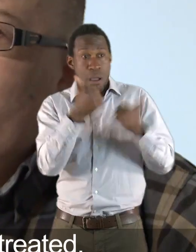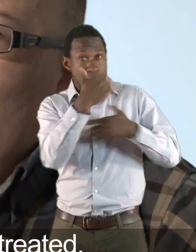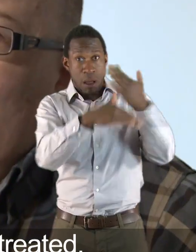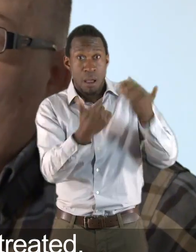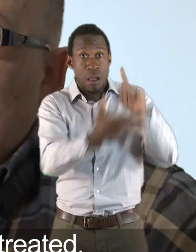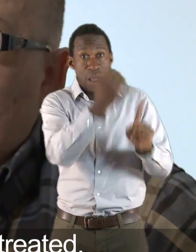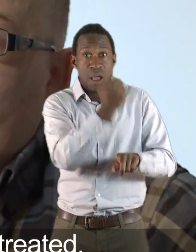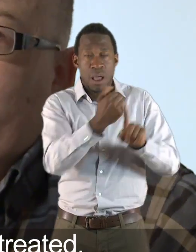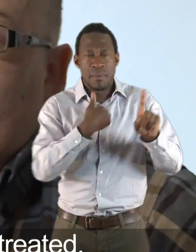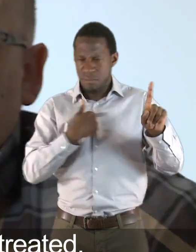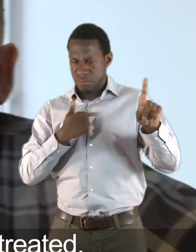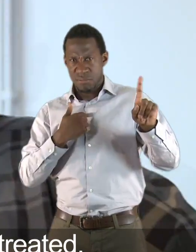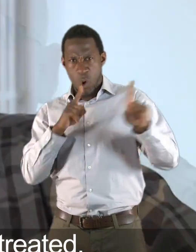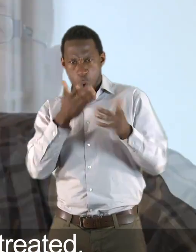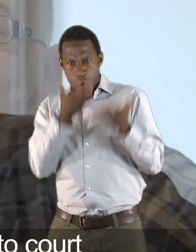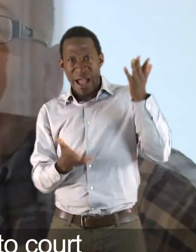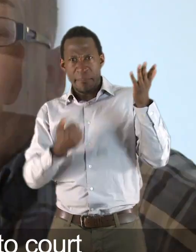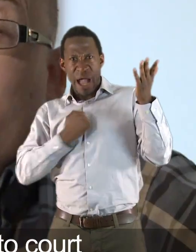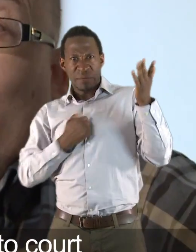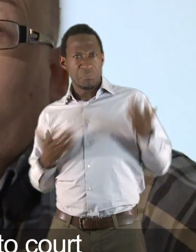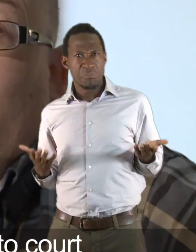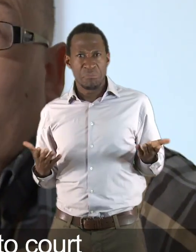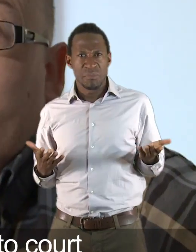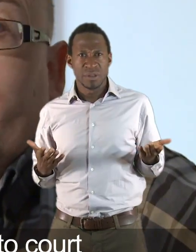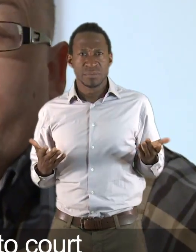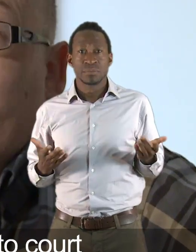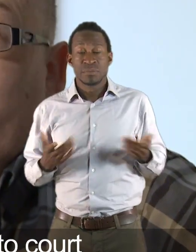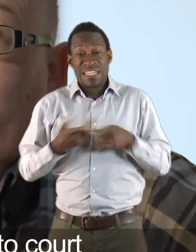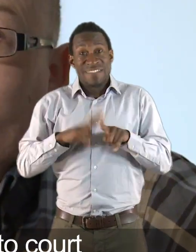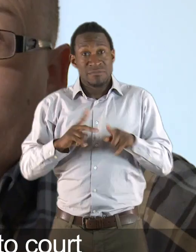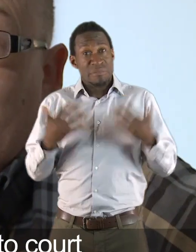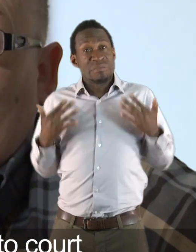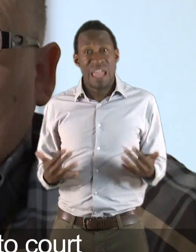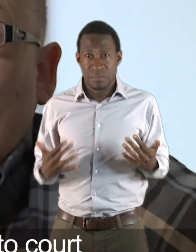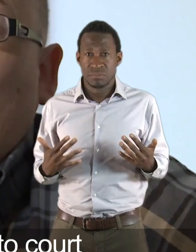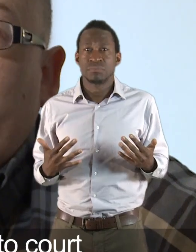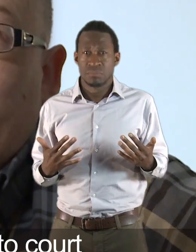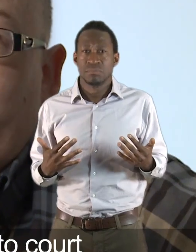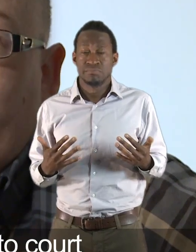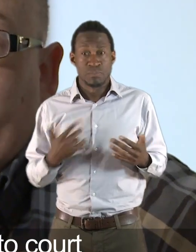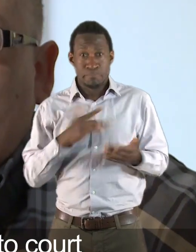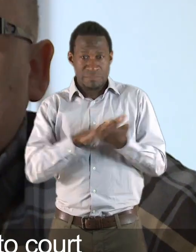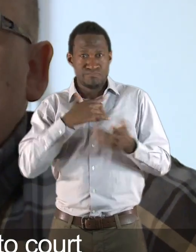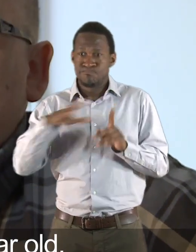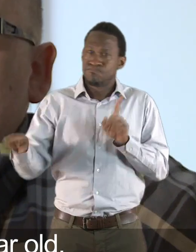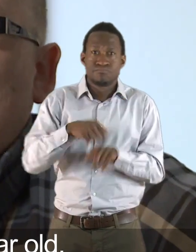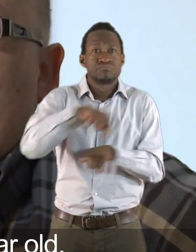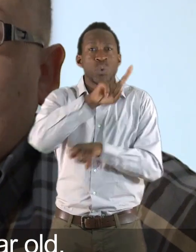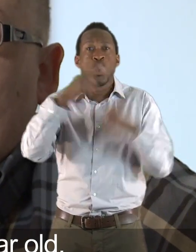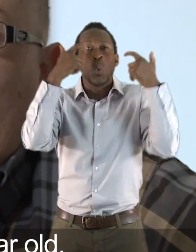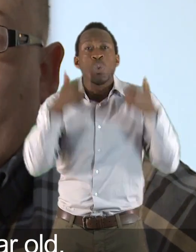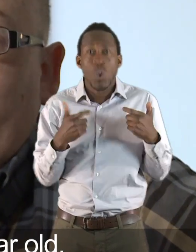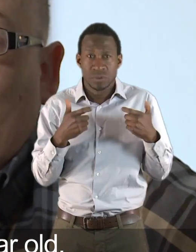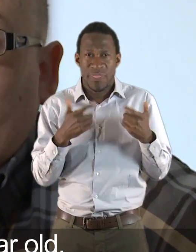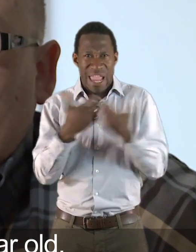well, this isn't how Mark was treated. If it was now, you'd be taking him to court on the way they treated you. I mean, there's no way